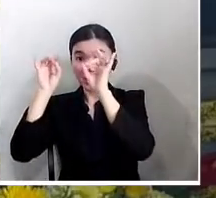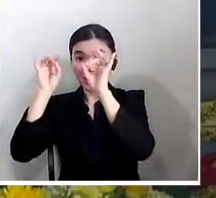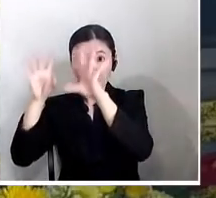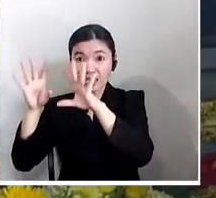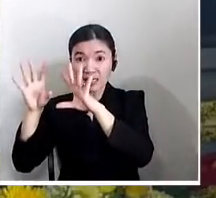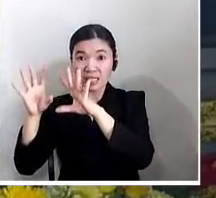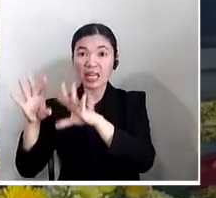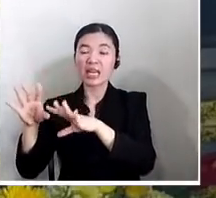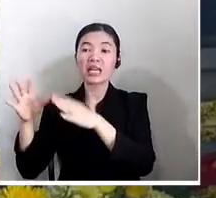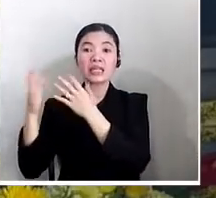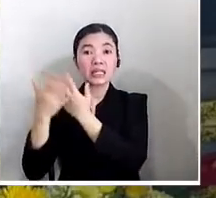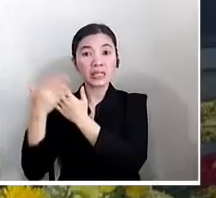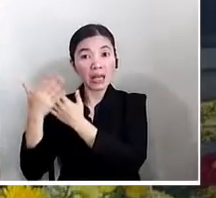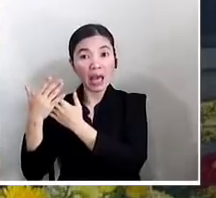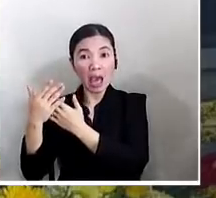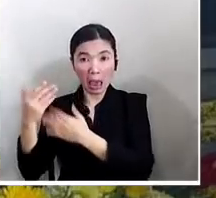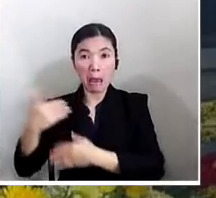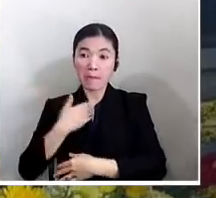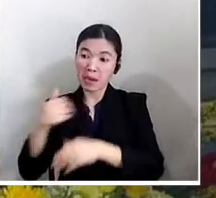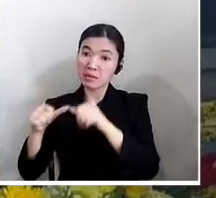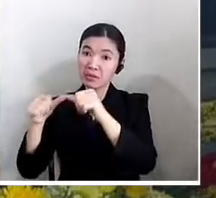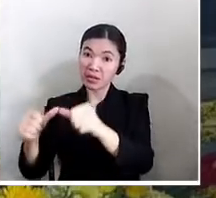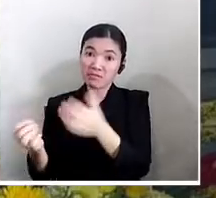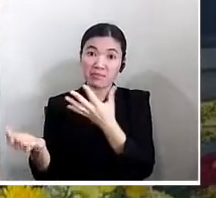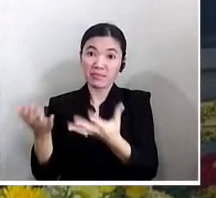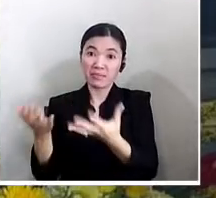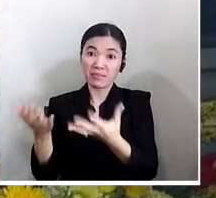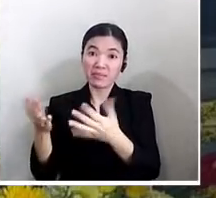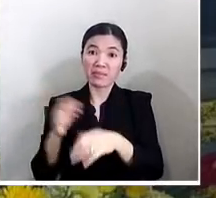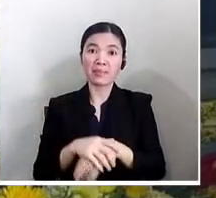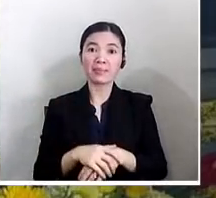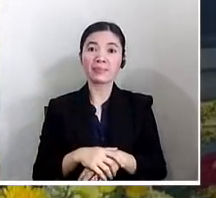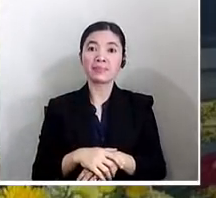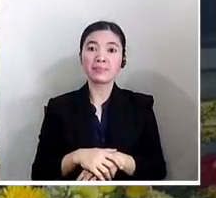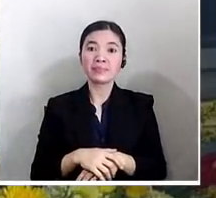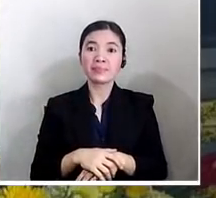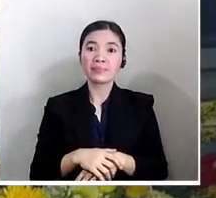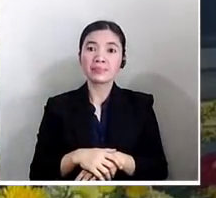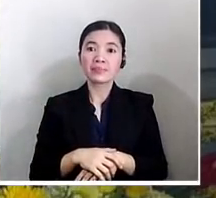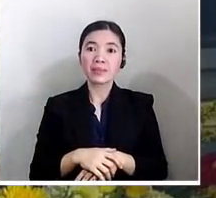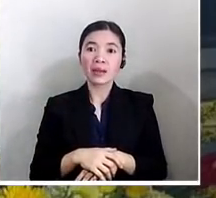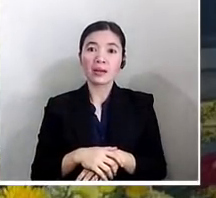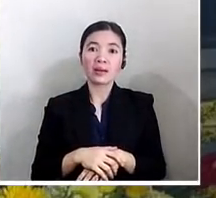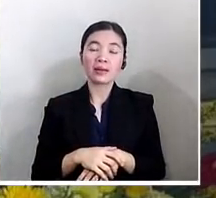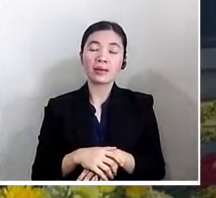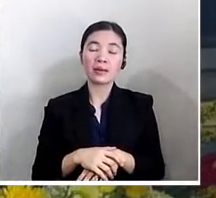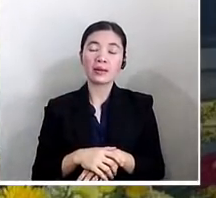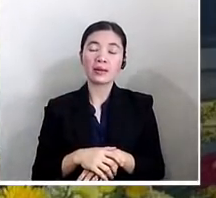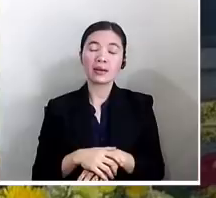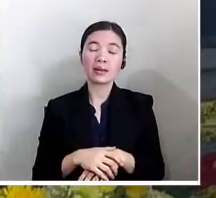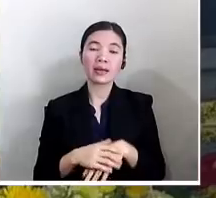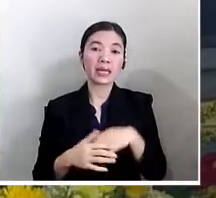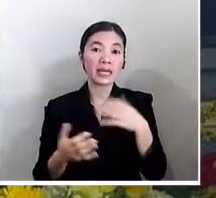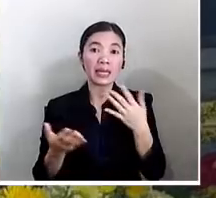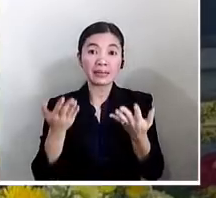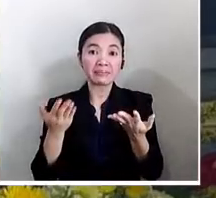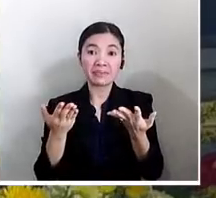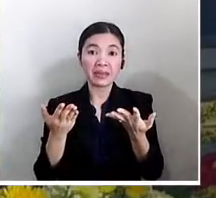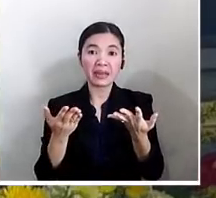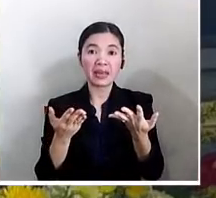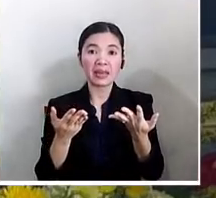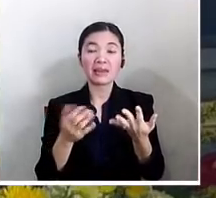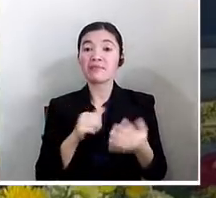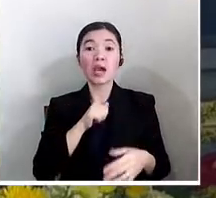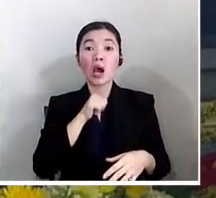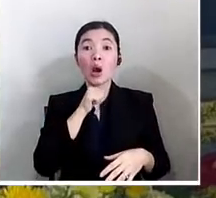profit at the end of the tunnel, maybe we will stop and reassess